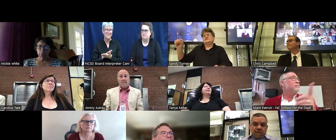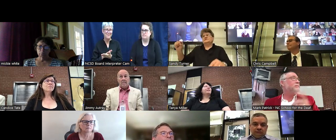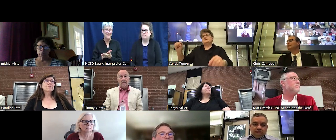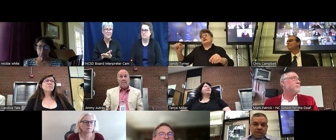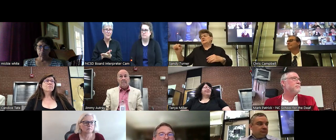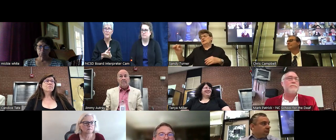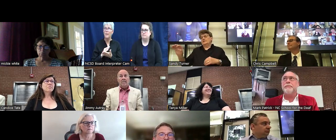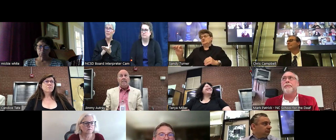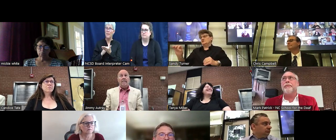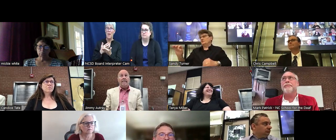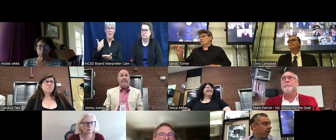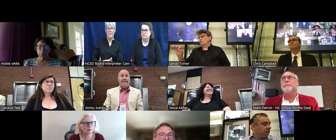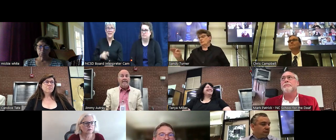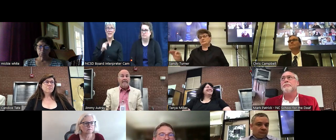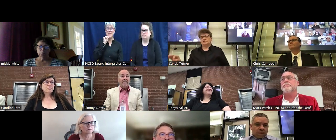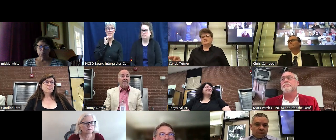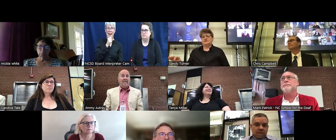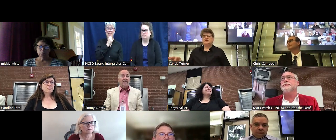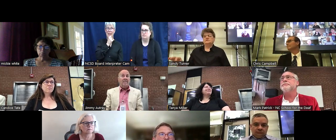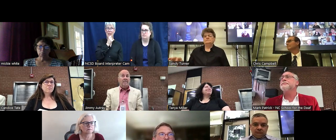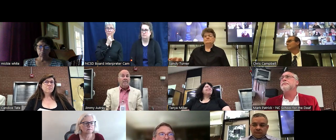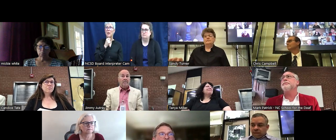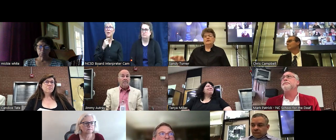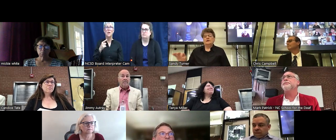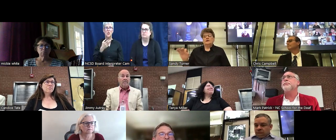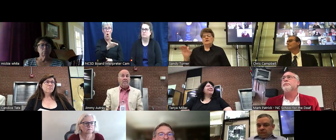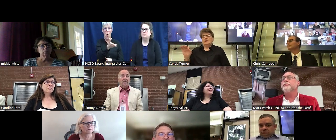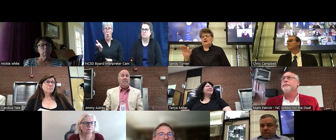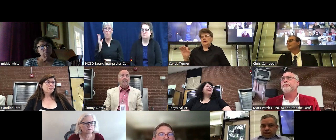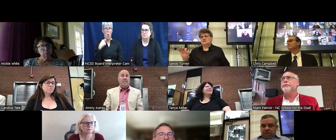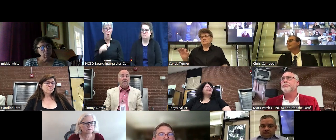This is Sandy, and this is for the Board of Trustees.